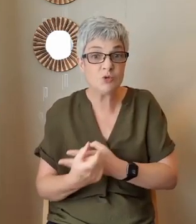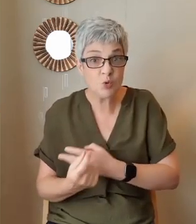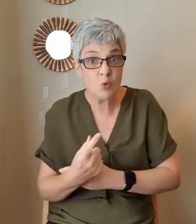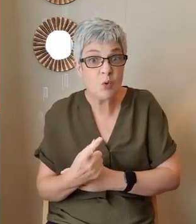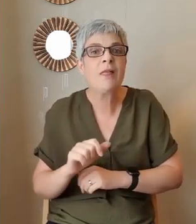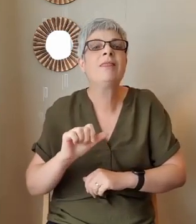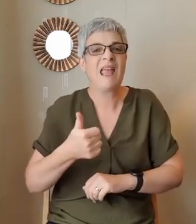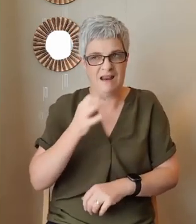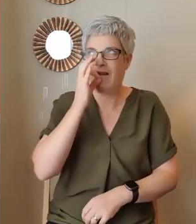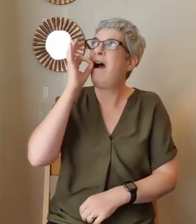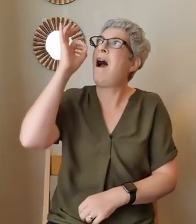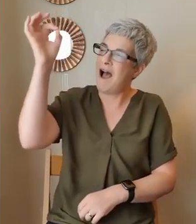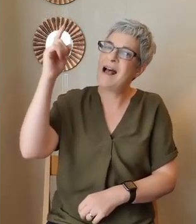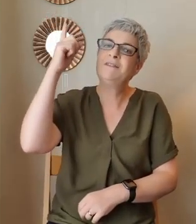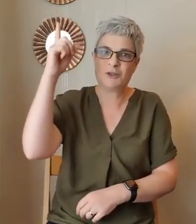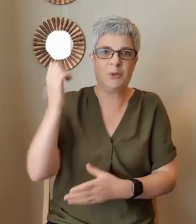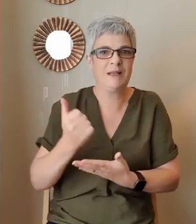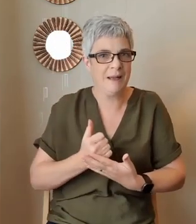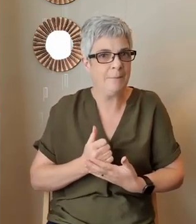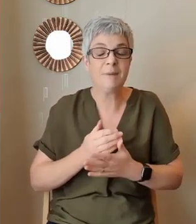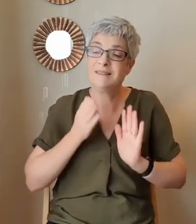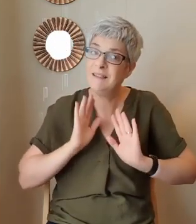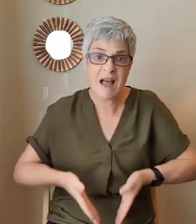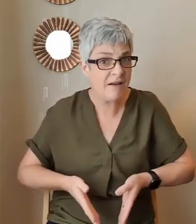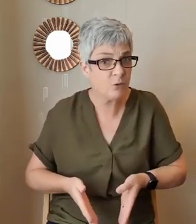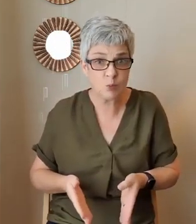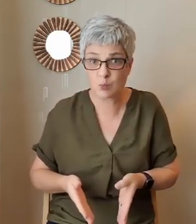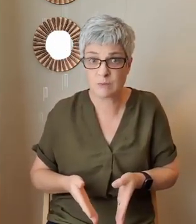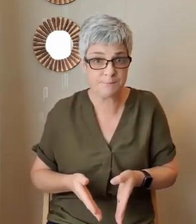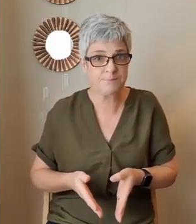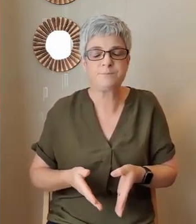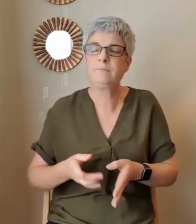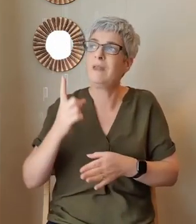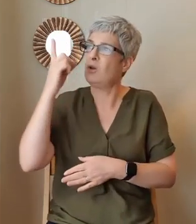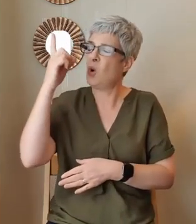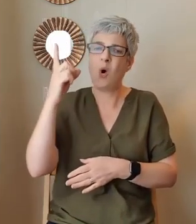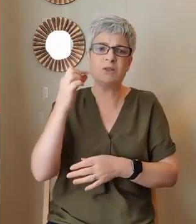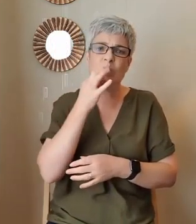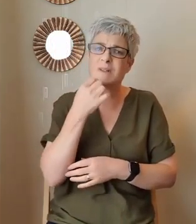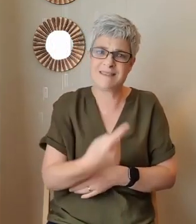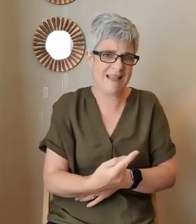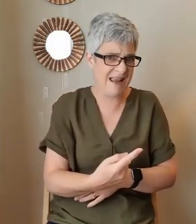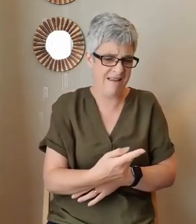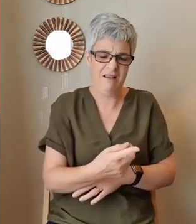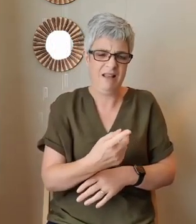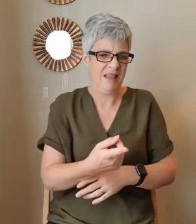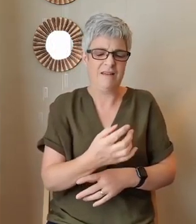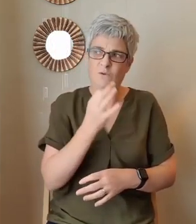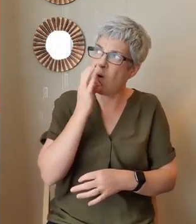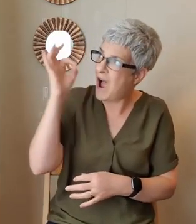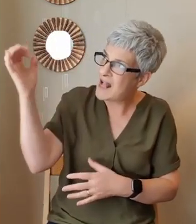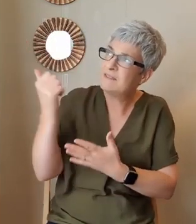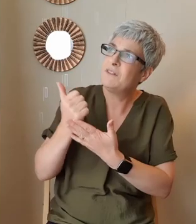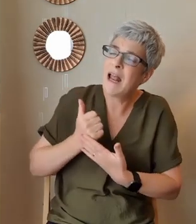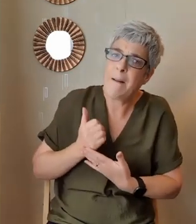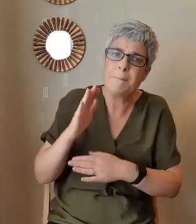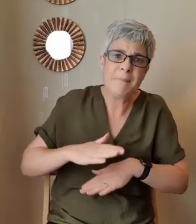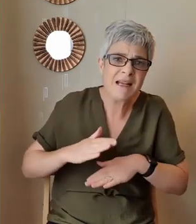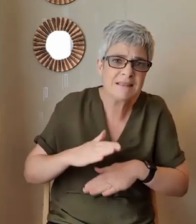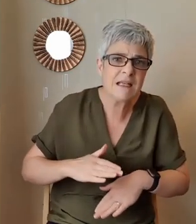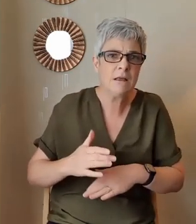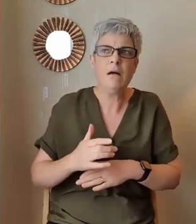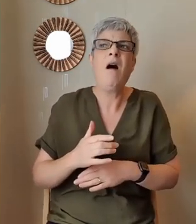God. But it doesn't have to be that way. God is not going to say to someone who calls on him for mercy,